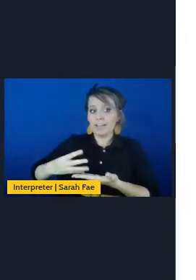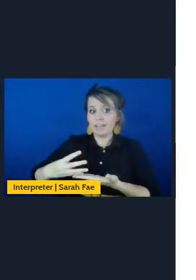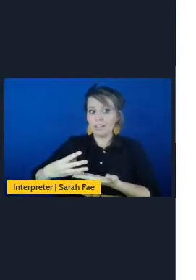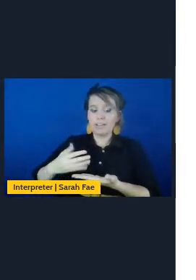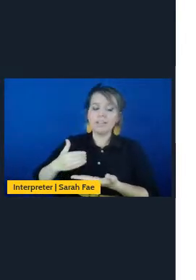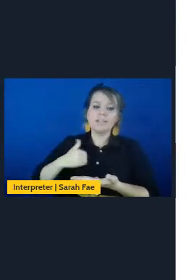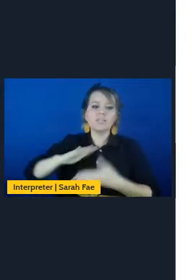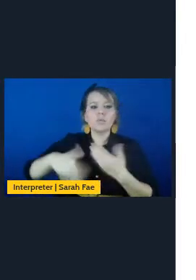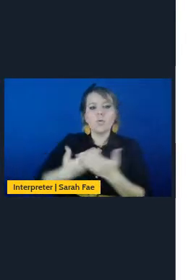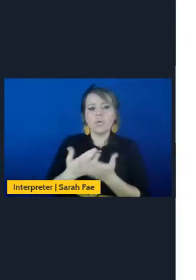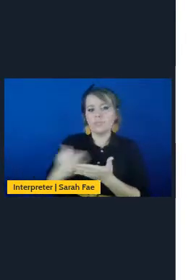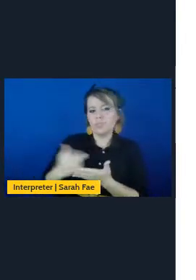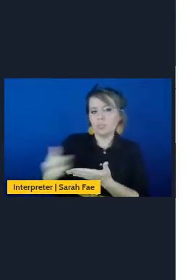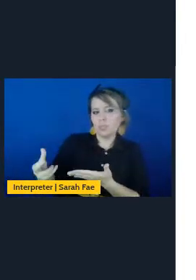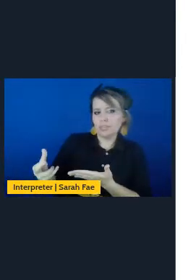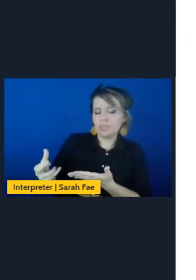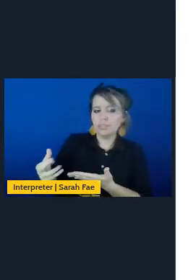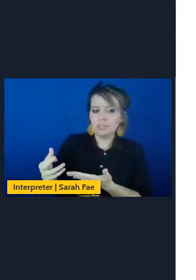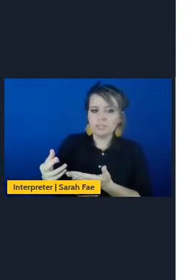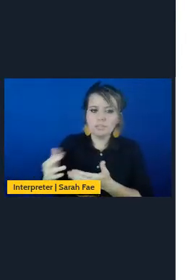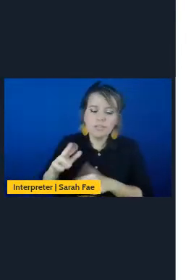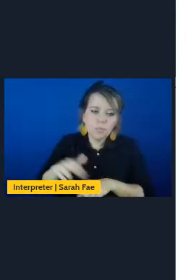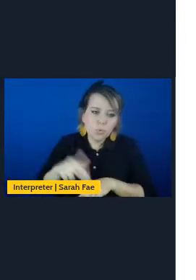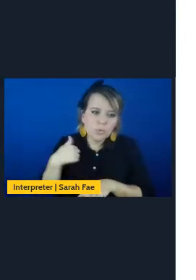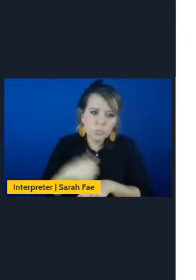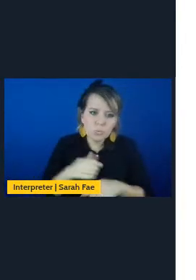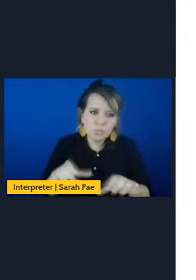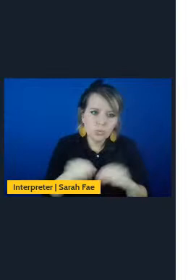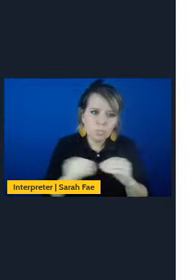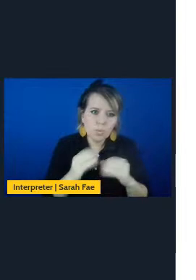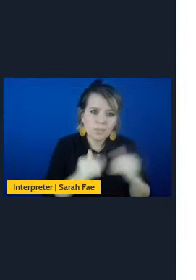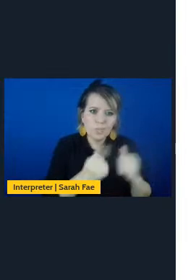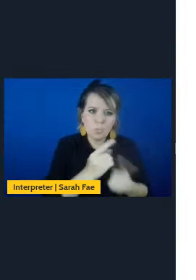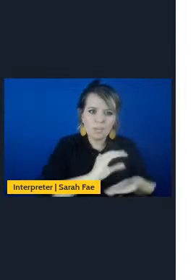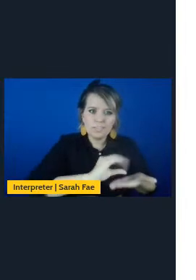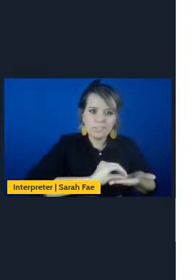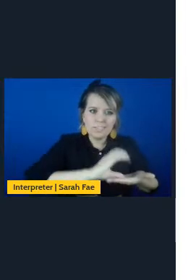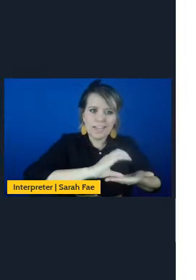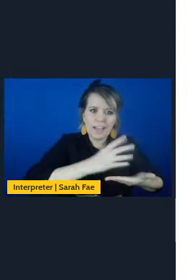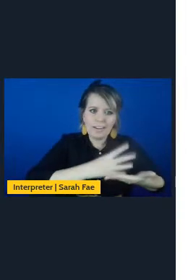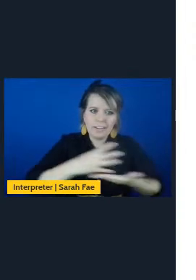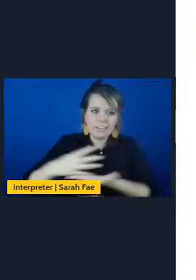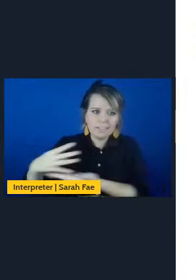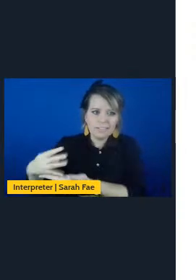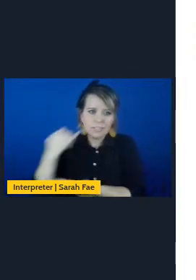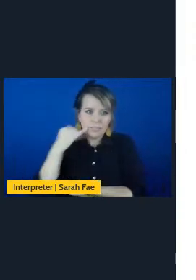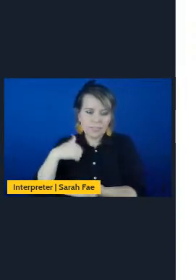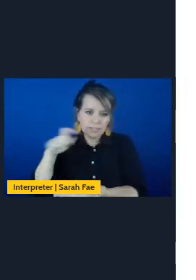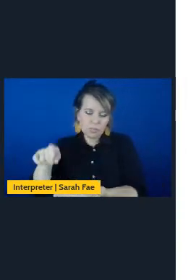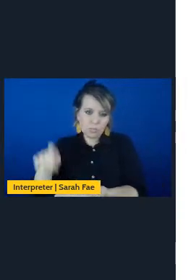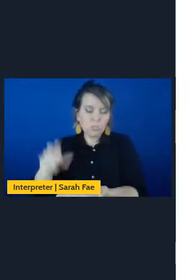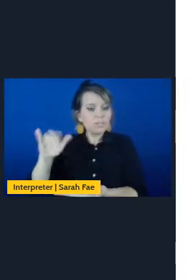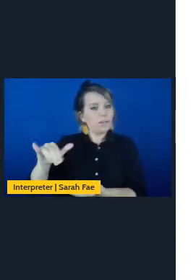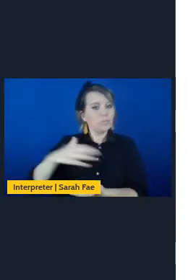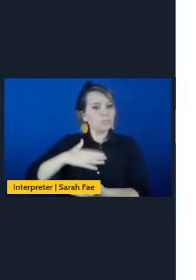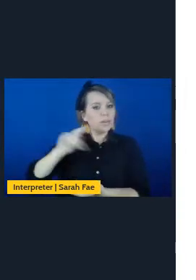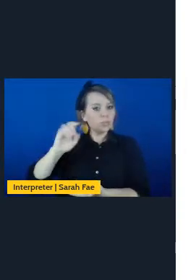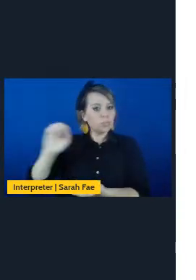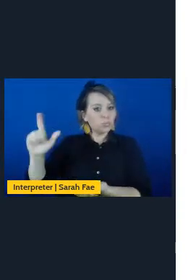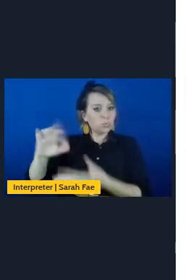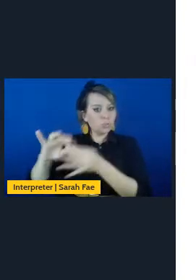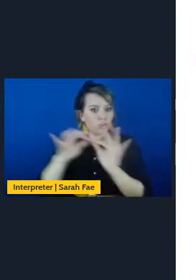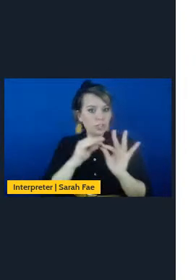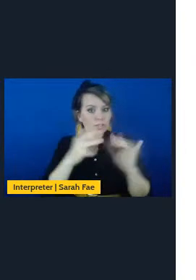resources, but I could of course do more than one stack if I need to. So that was my toolchain. Let's look at the